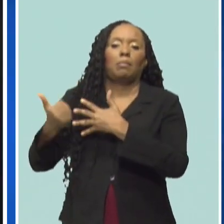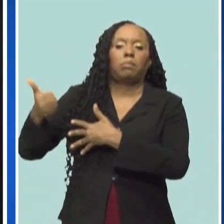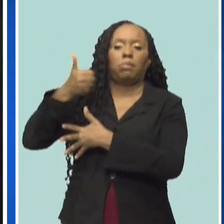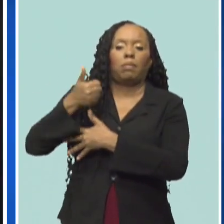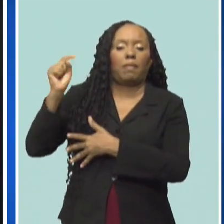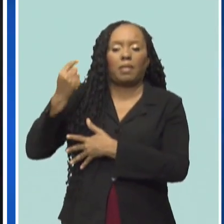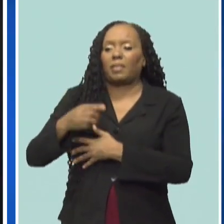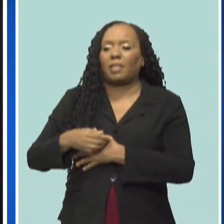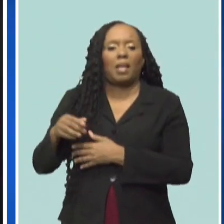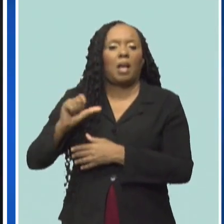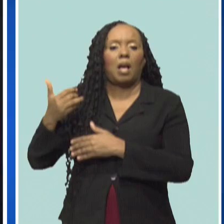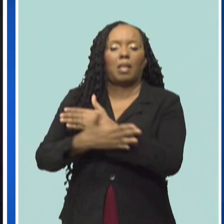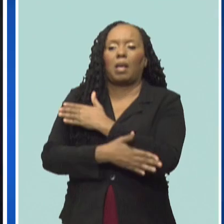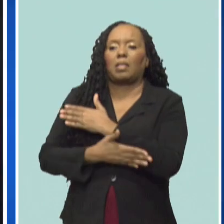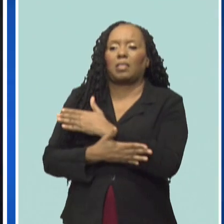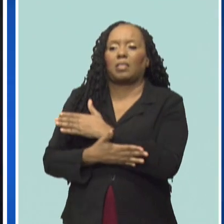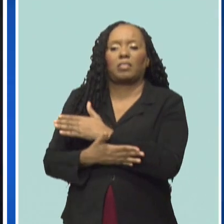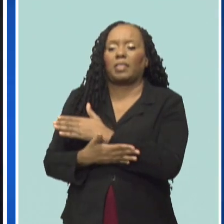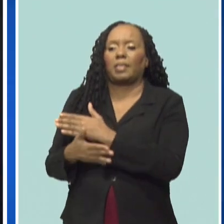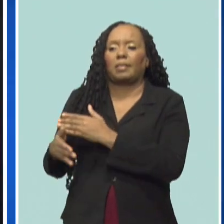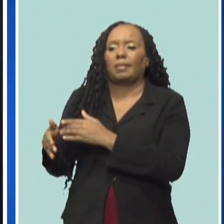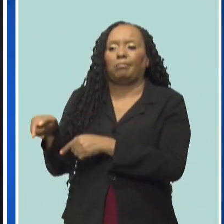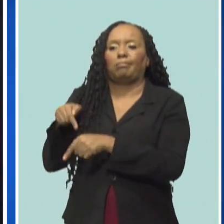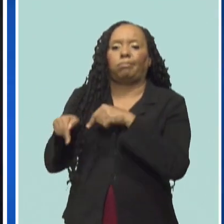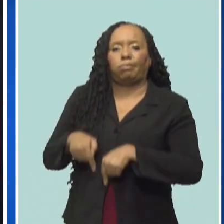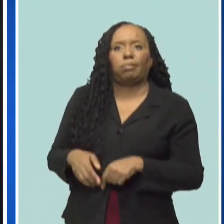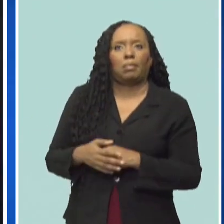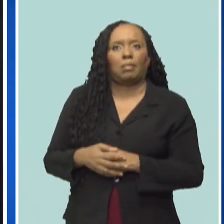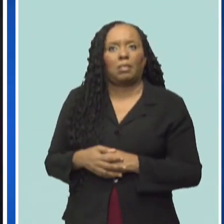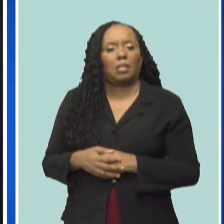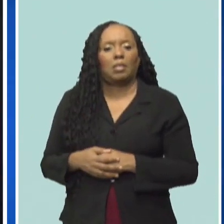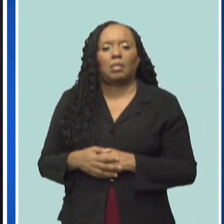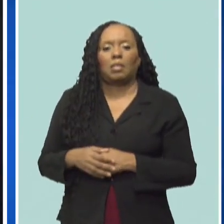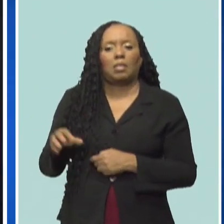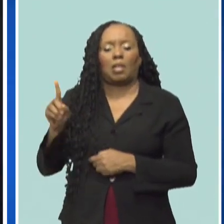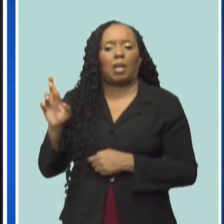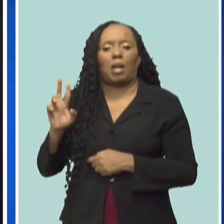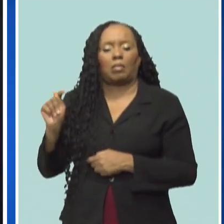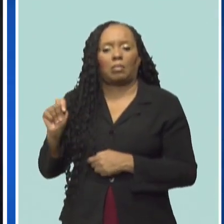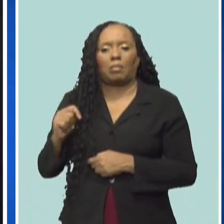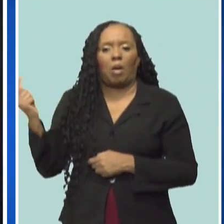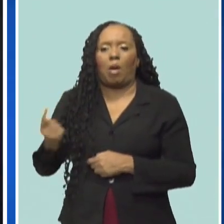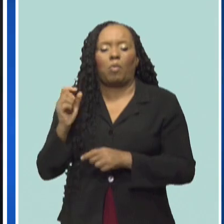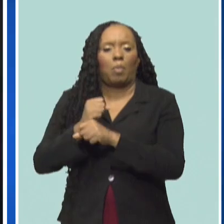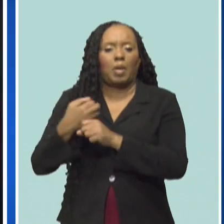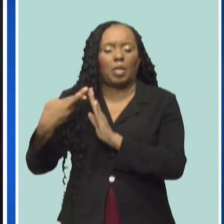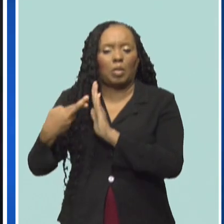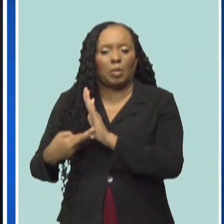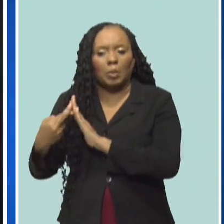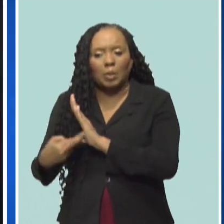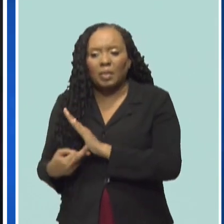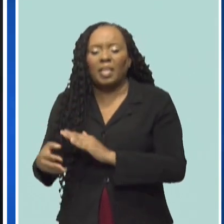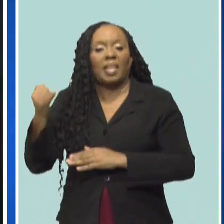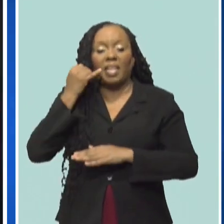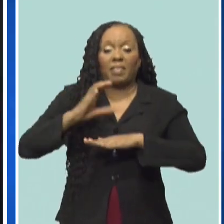never. And I think that that will be significantly negative. Trump is a deal maker. Unless the Caribbean region is relevant to him